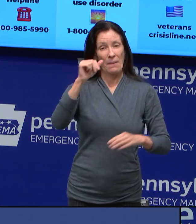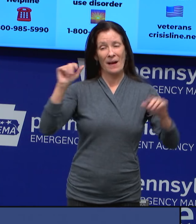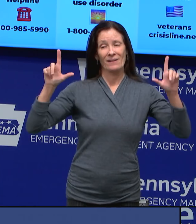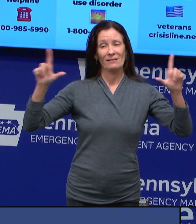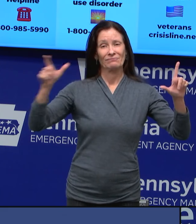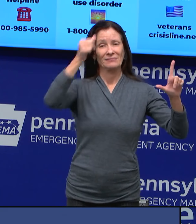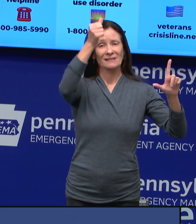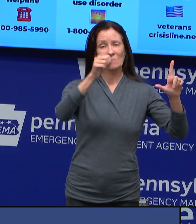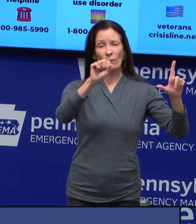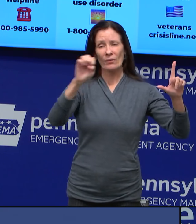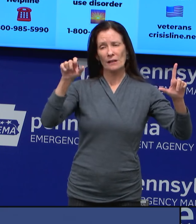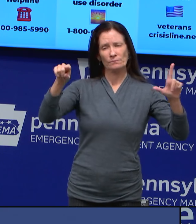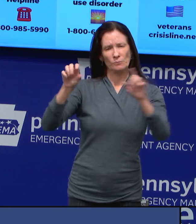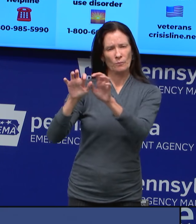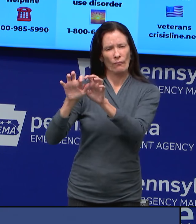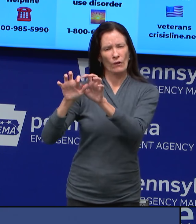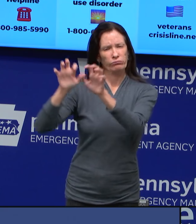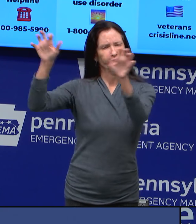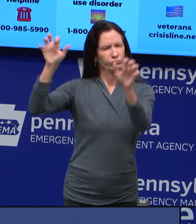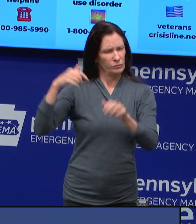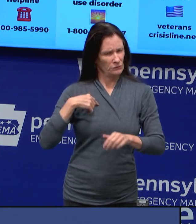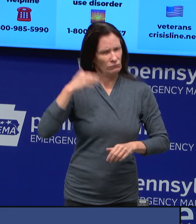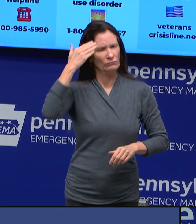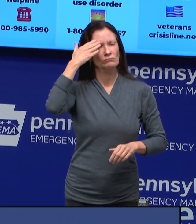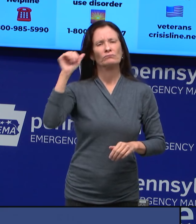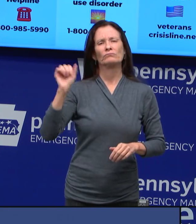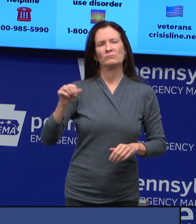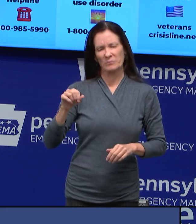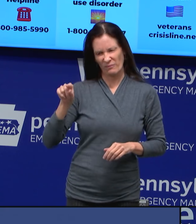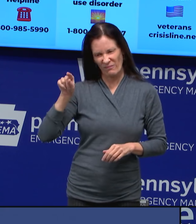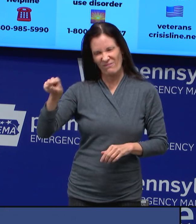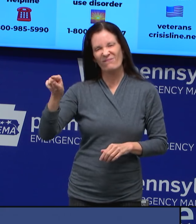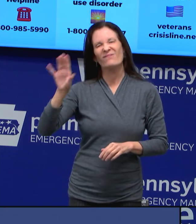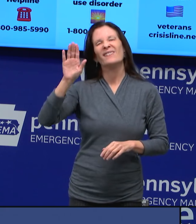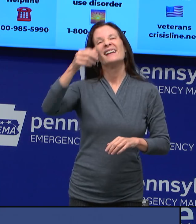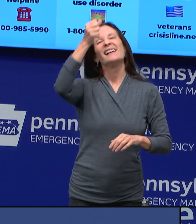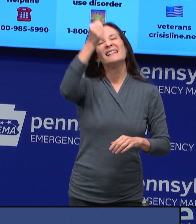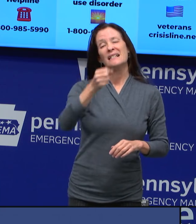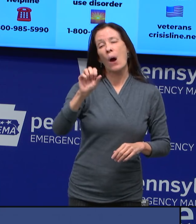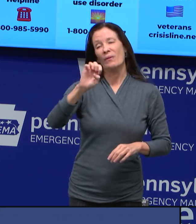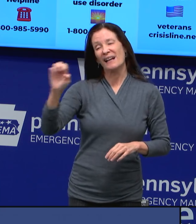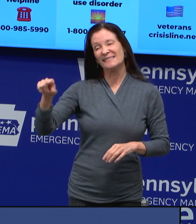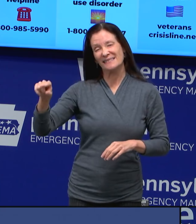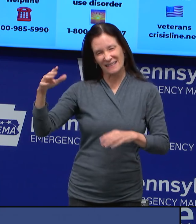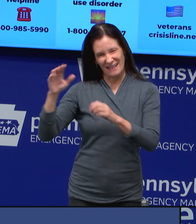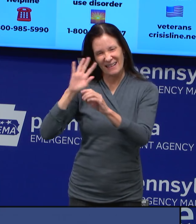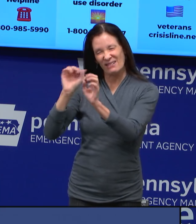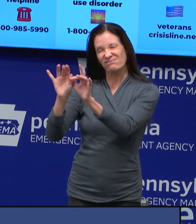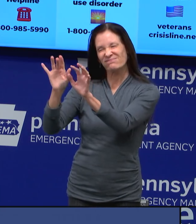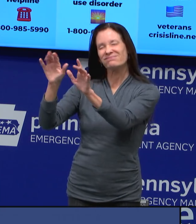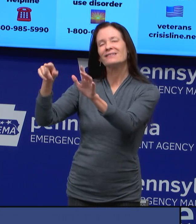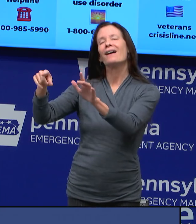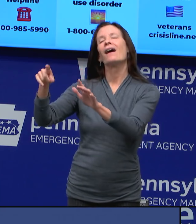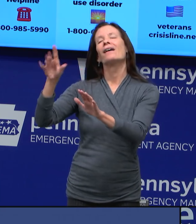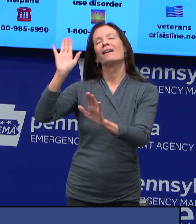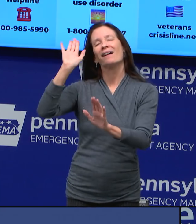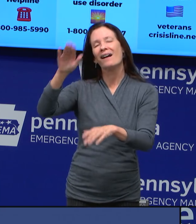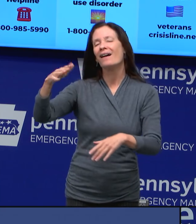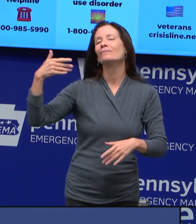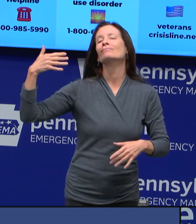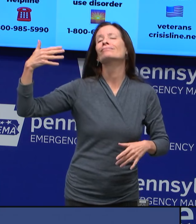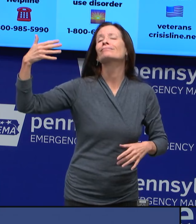Southeast will be able to go eventually from red to yellow, et cetera, but it's clearly not going to